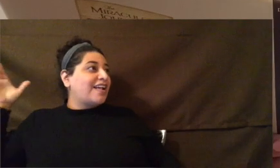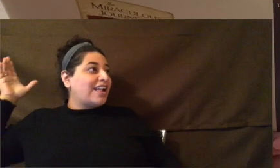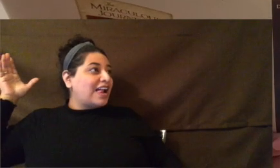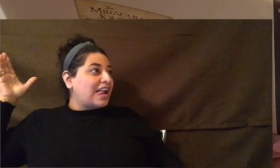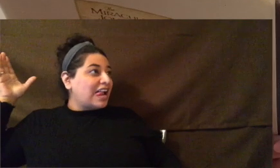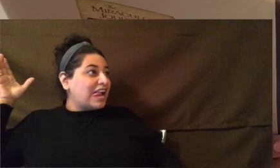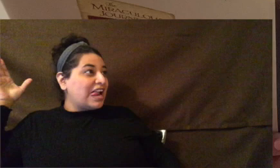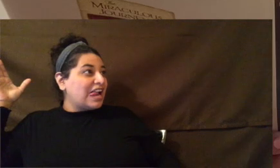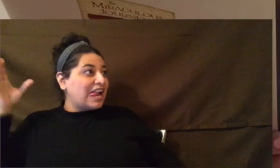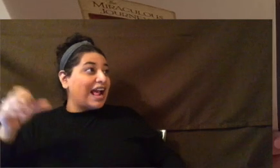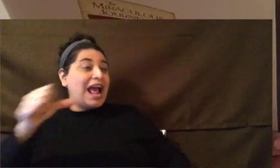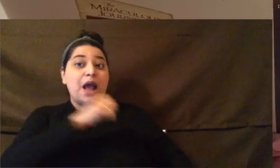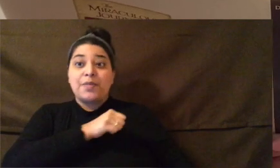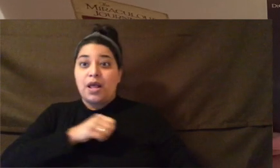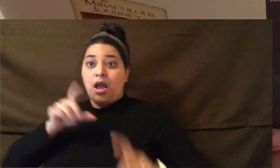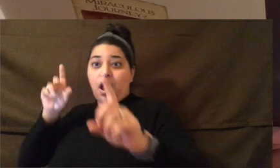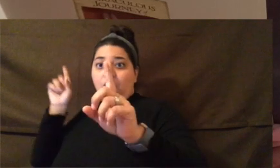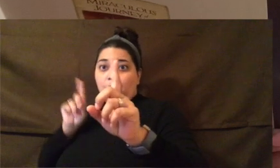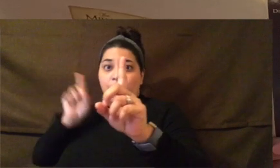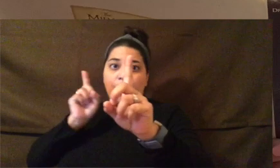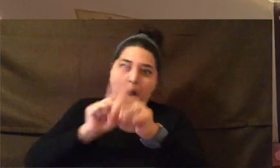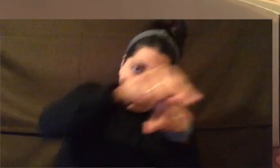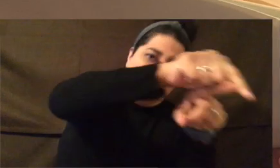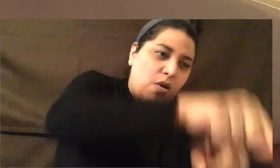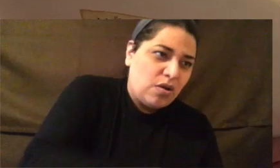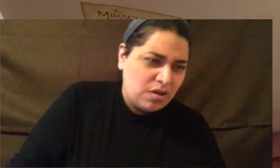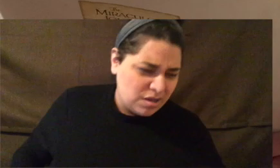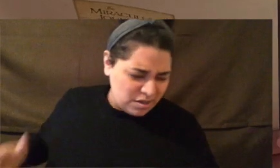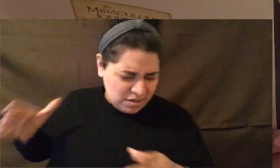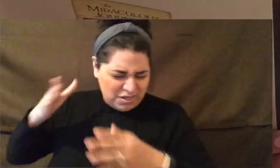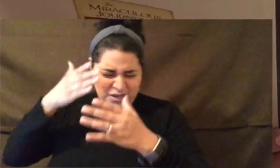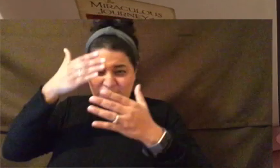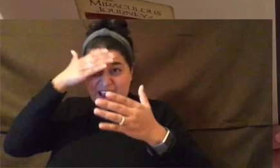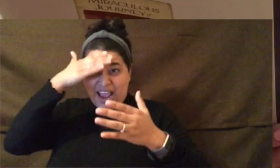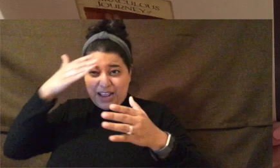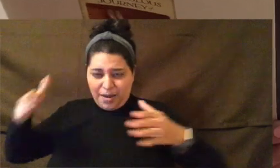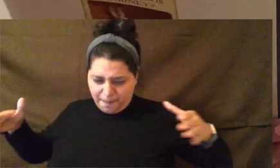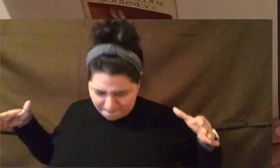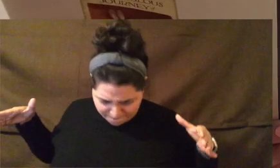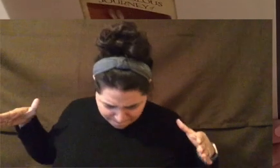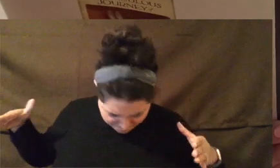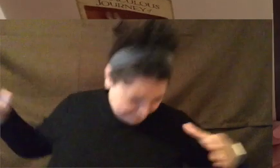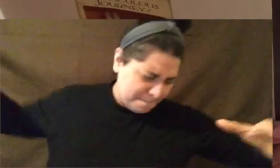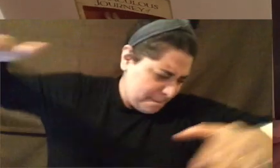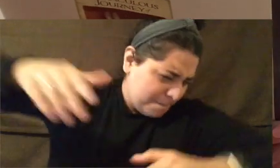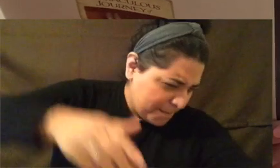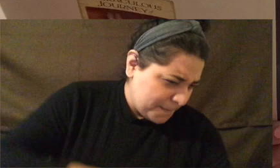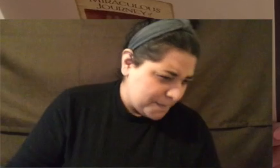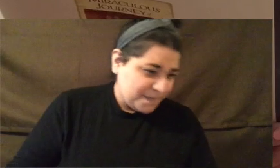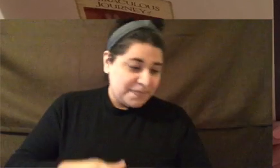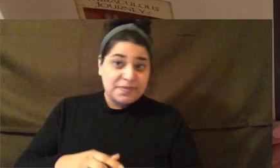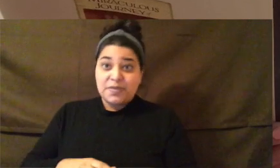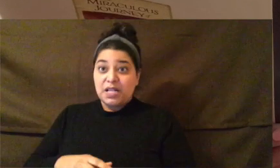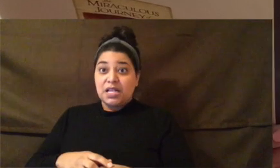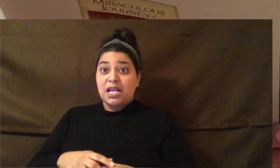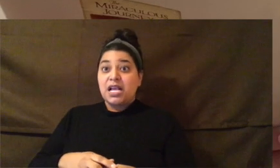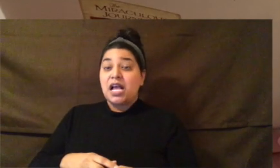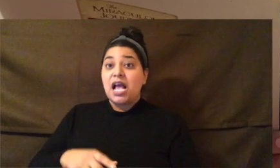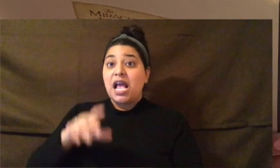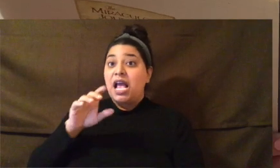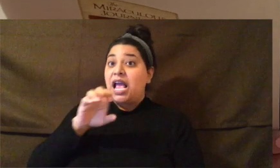just as he was getting ready to throw Edward, Abilene tackled him, shoving her head into his stomach and upsetting the boy's